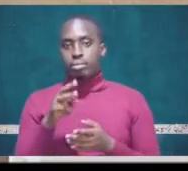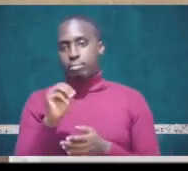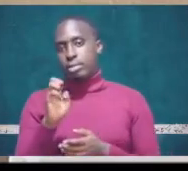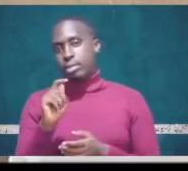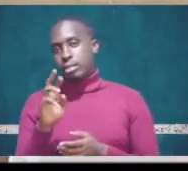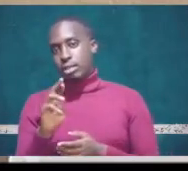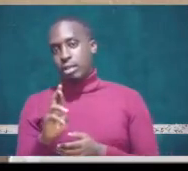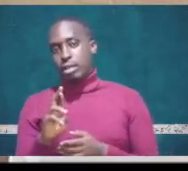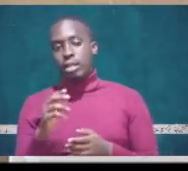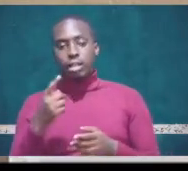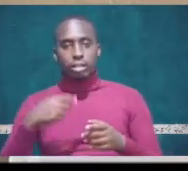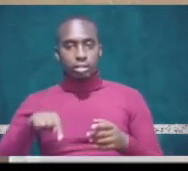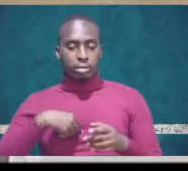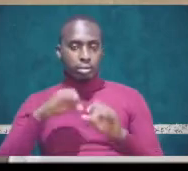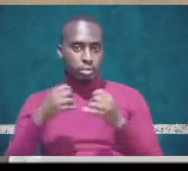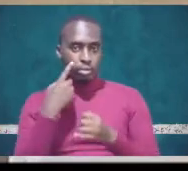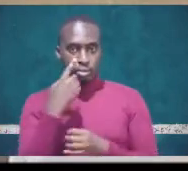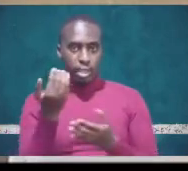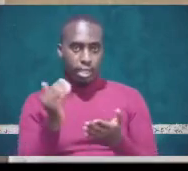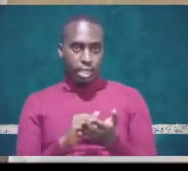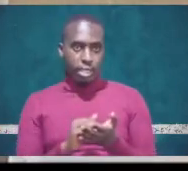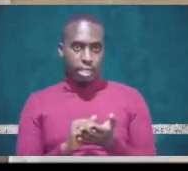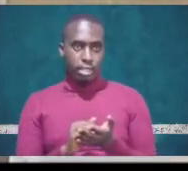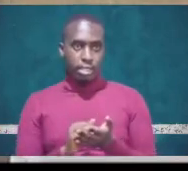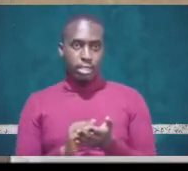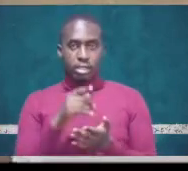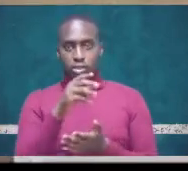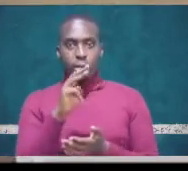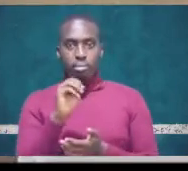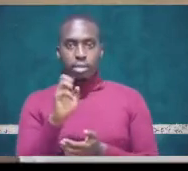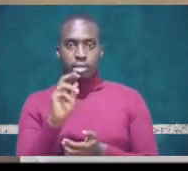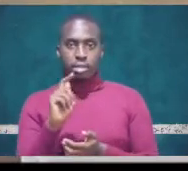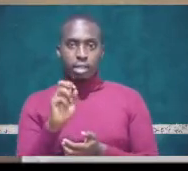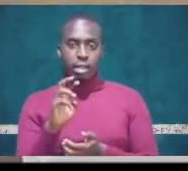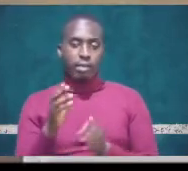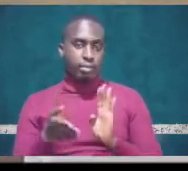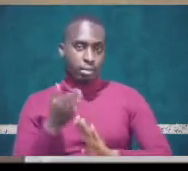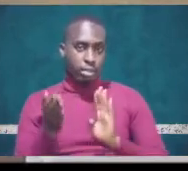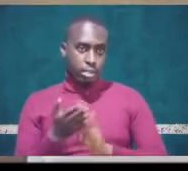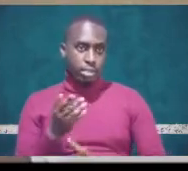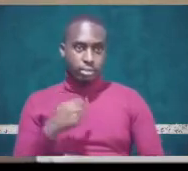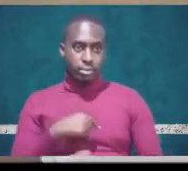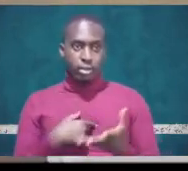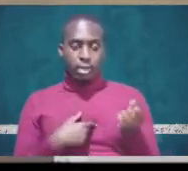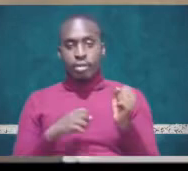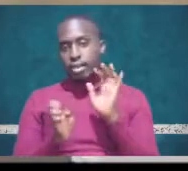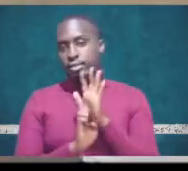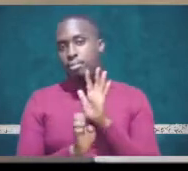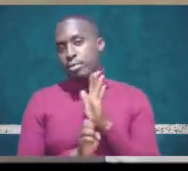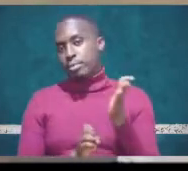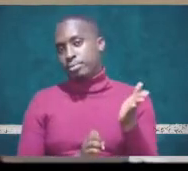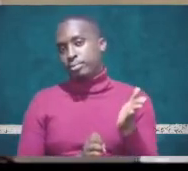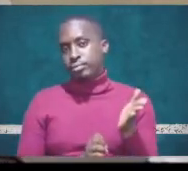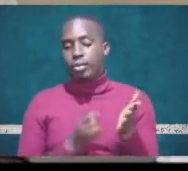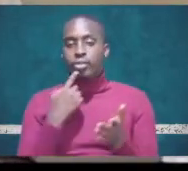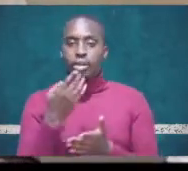So let's try to see again that potentiometer very quickly. So here we have an example of that.